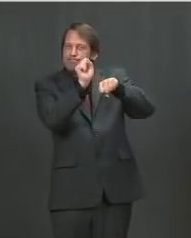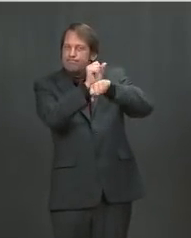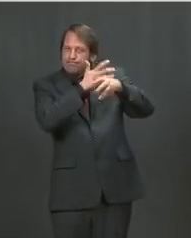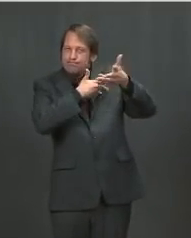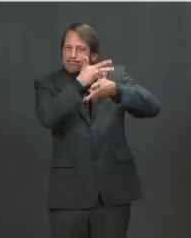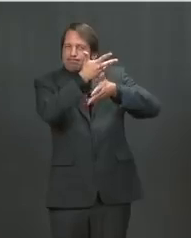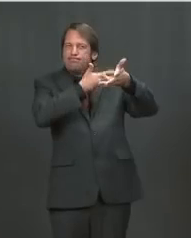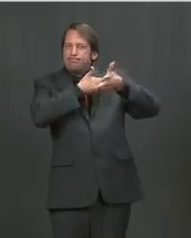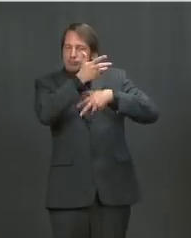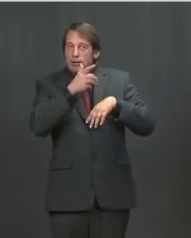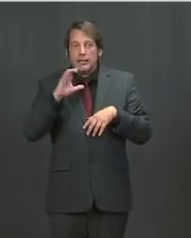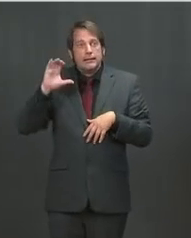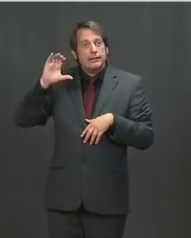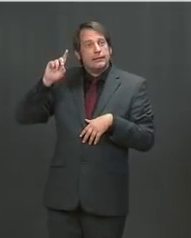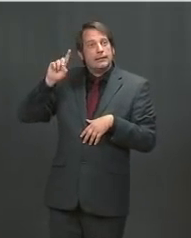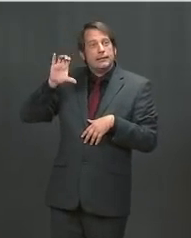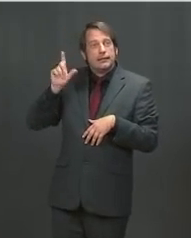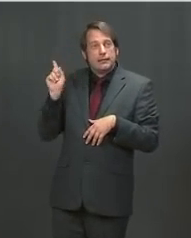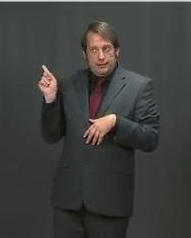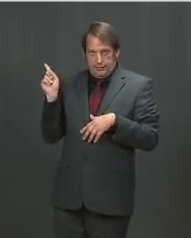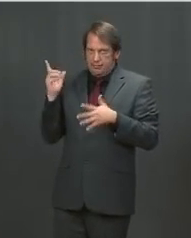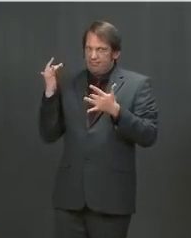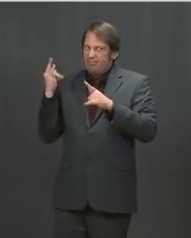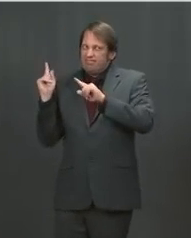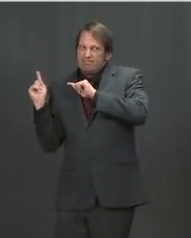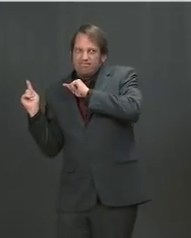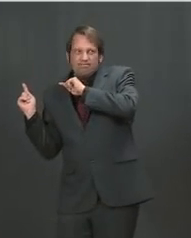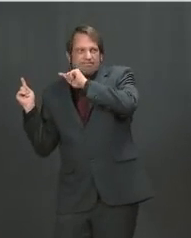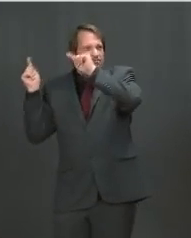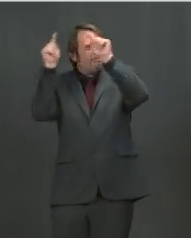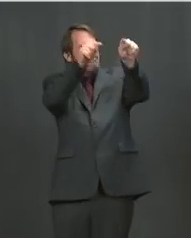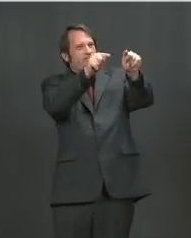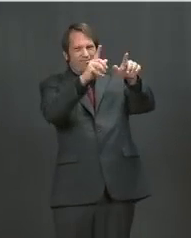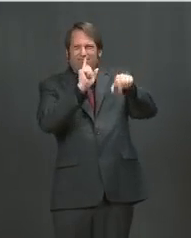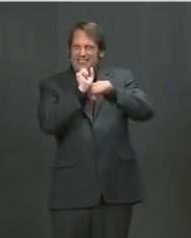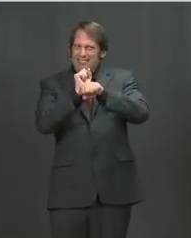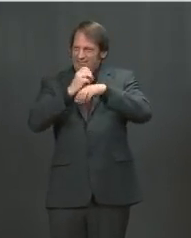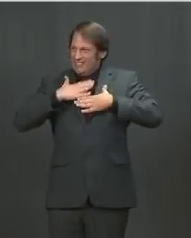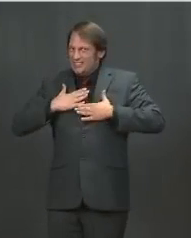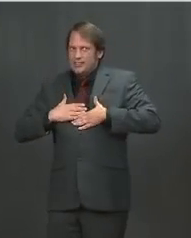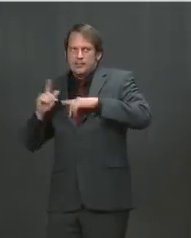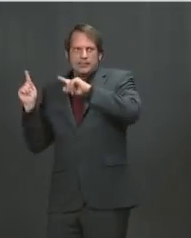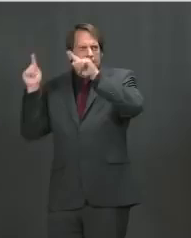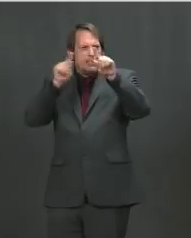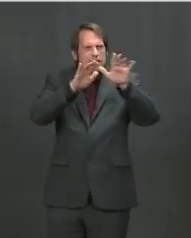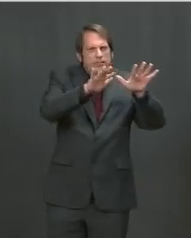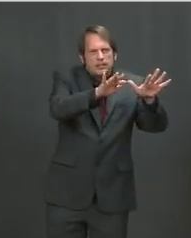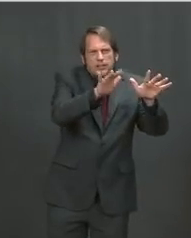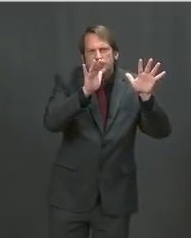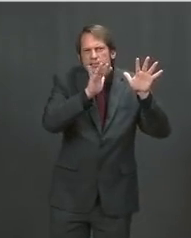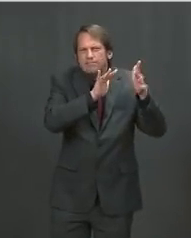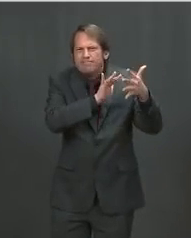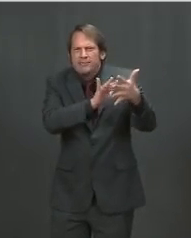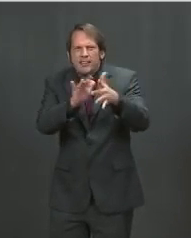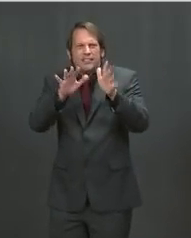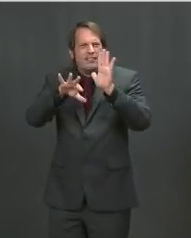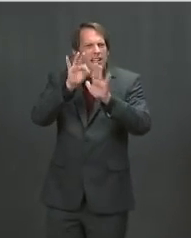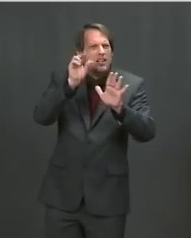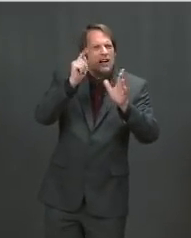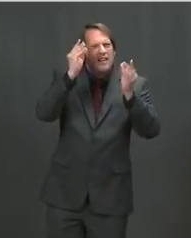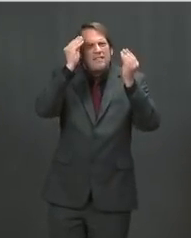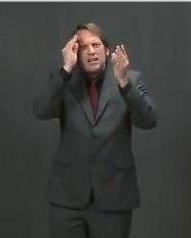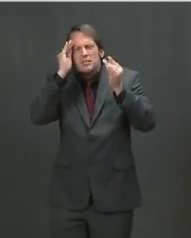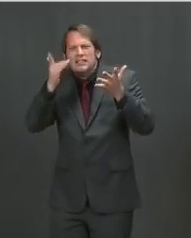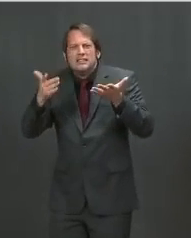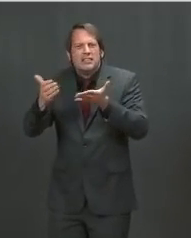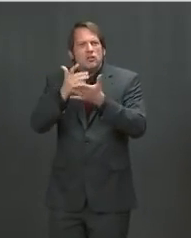CDC teams on the ground working to assess outbreaks in correctional facilities. We're working to facilitate increased testing that is happening